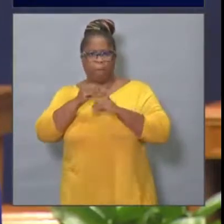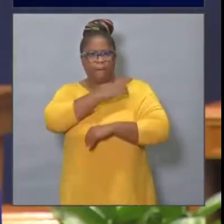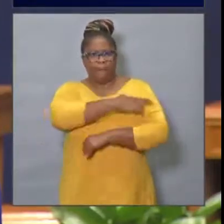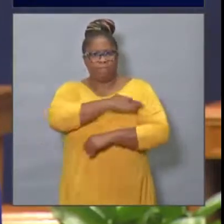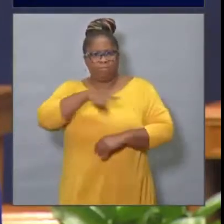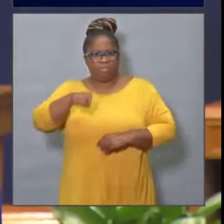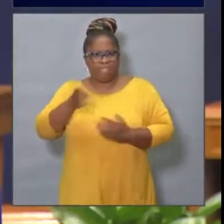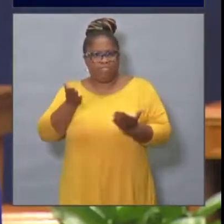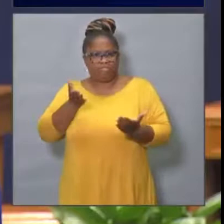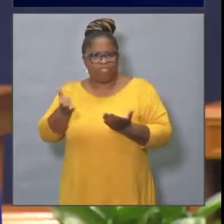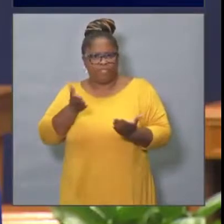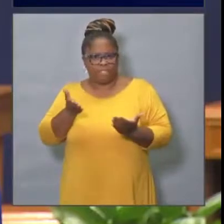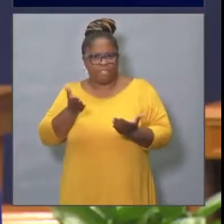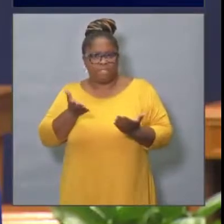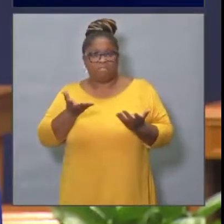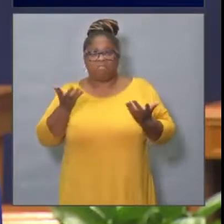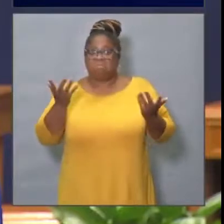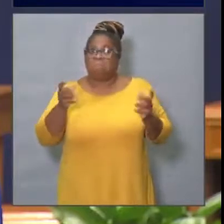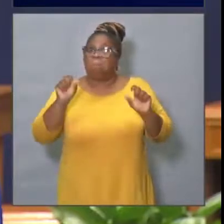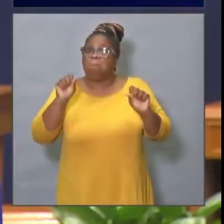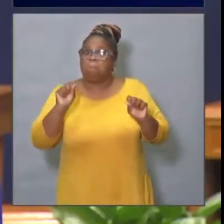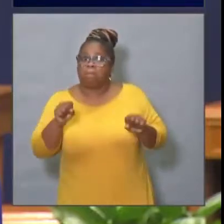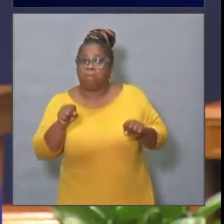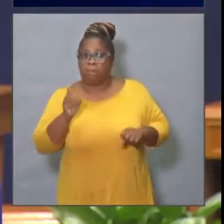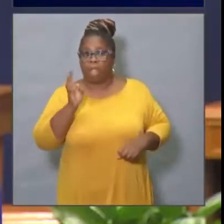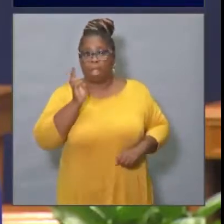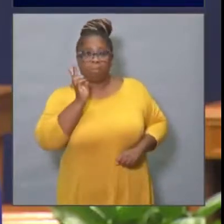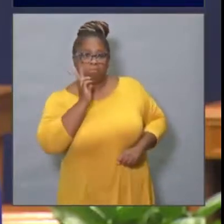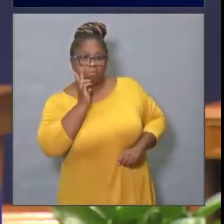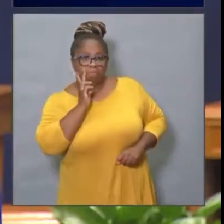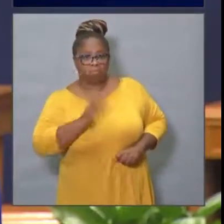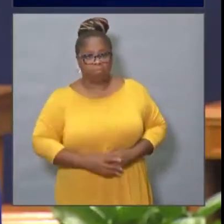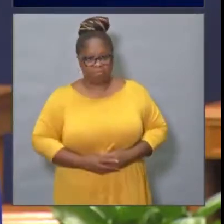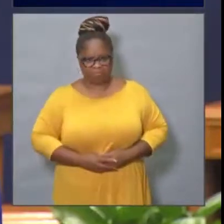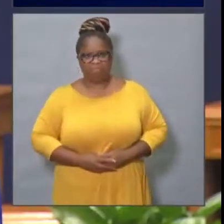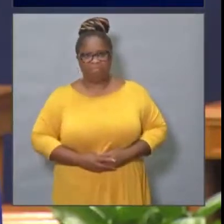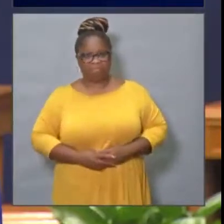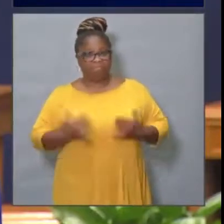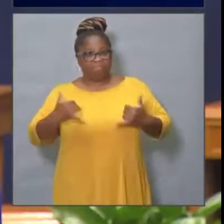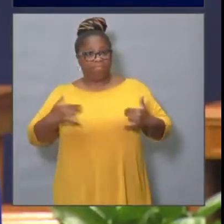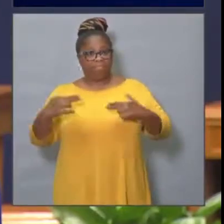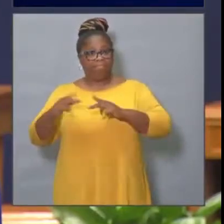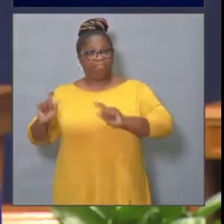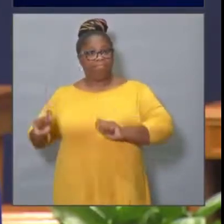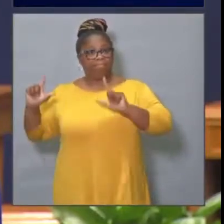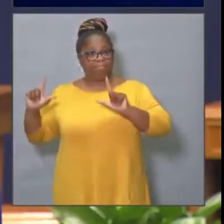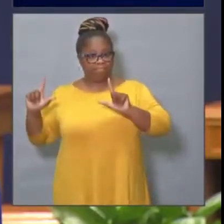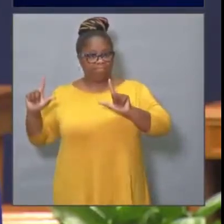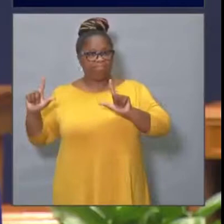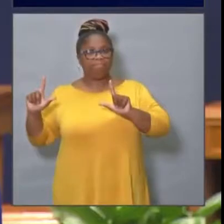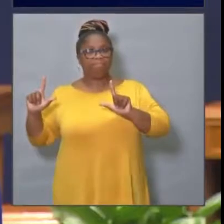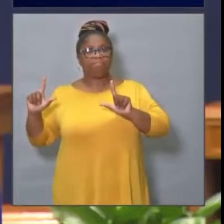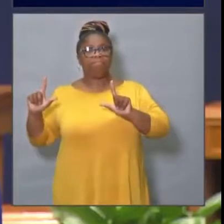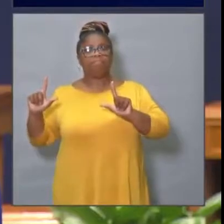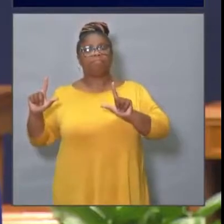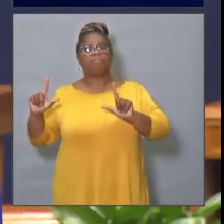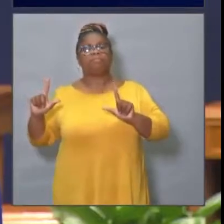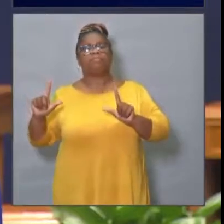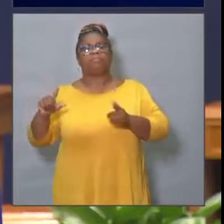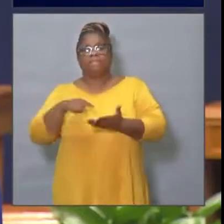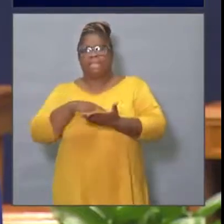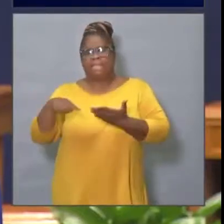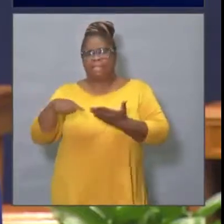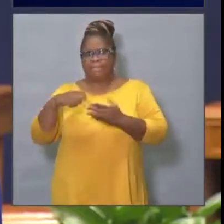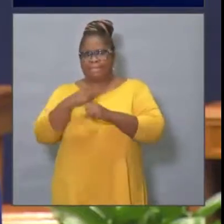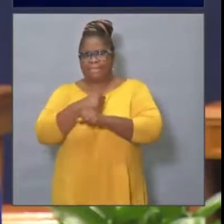services, even when that potential range is broad. Turning to the slide, before looking at this week's data, I want to